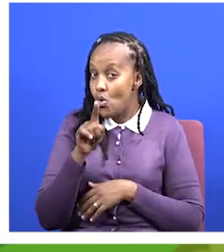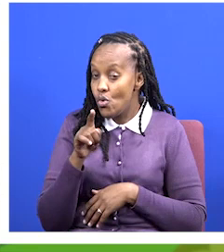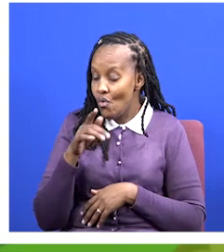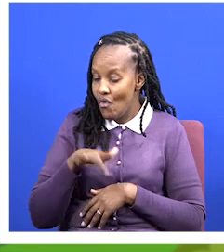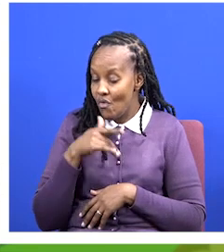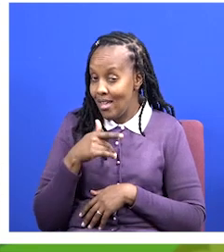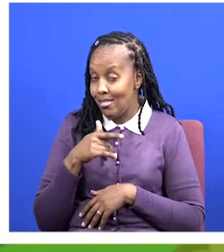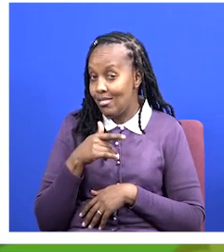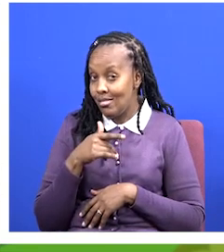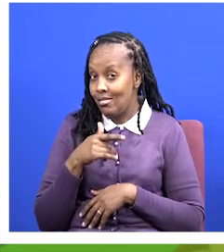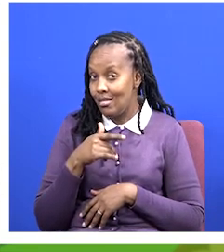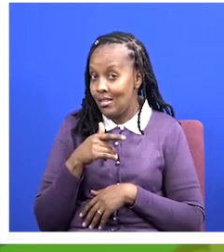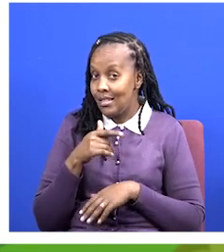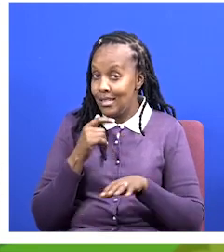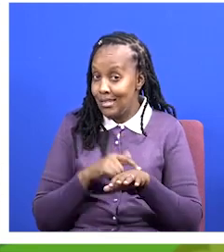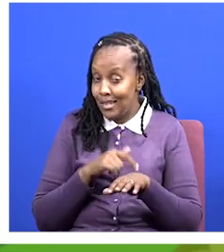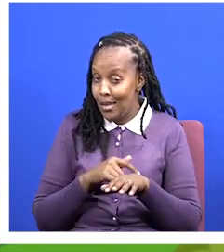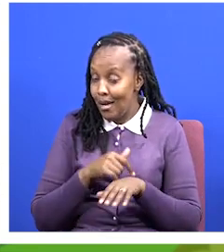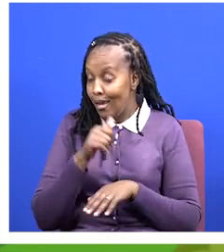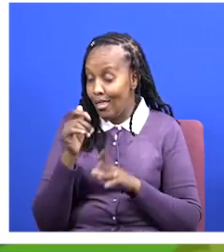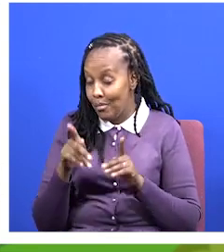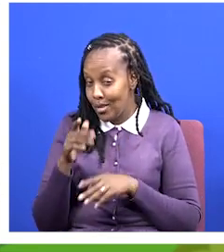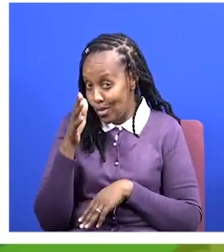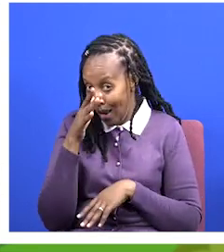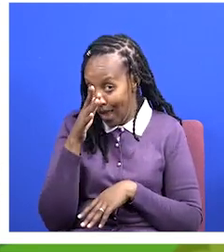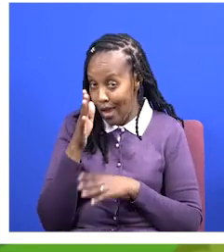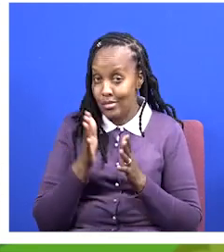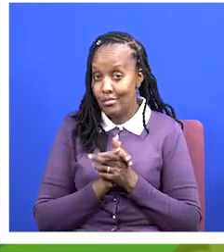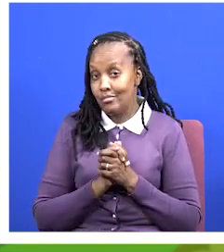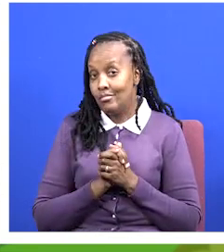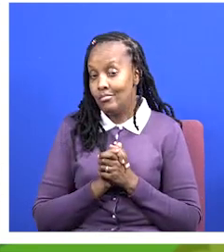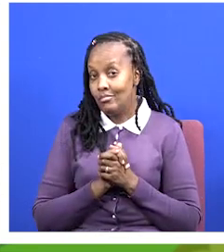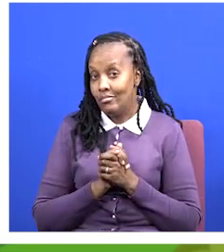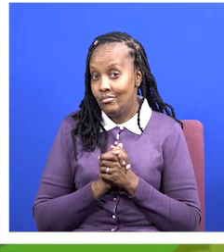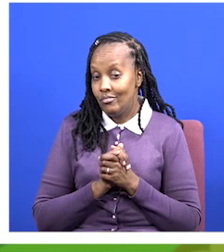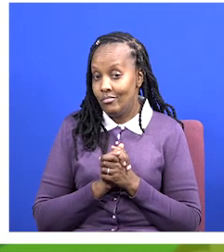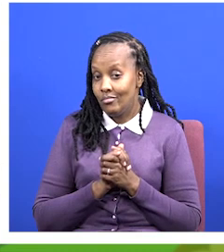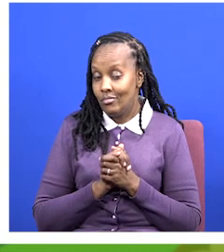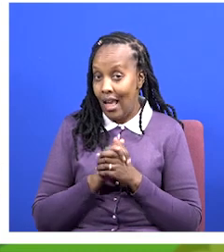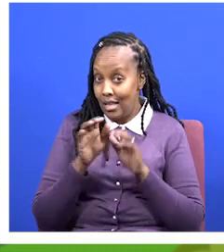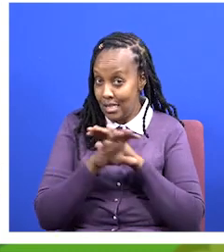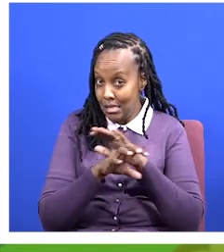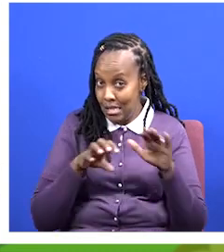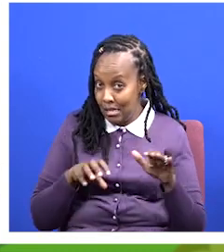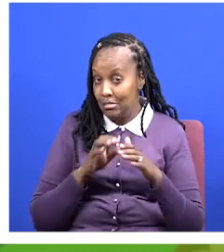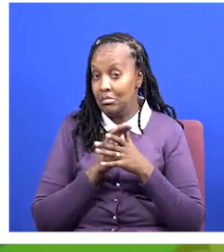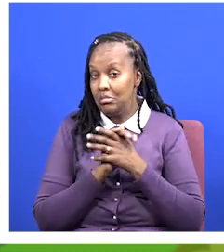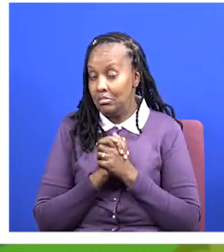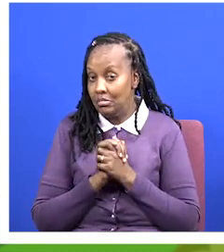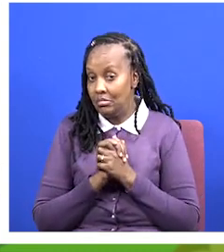when someone cheats? How do you feel when someone